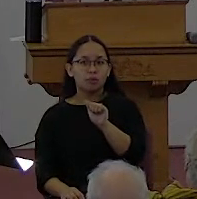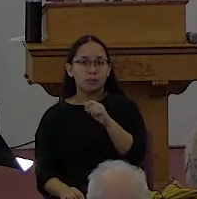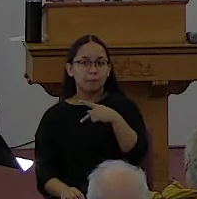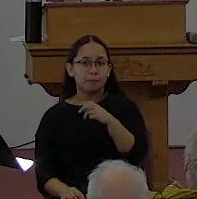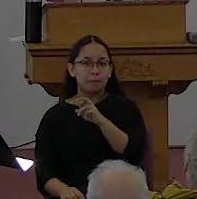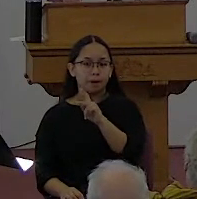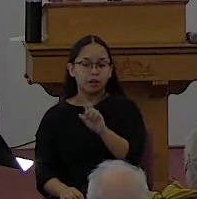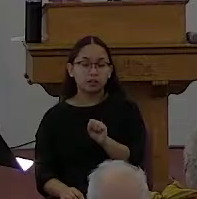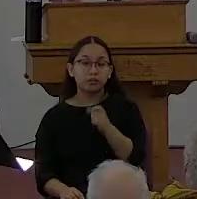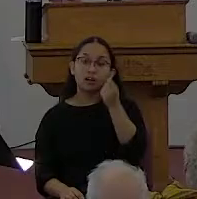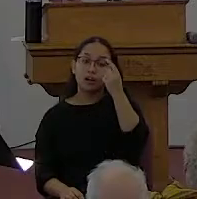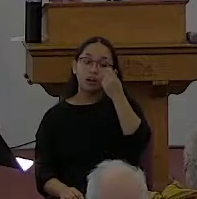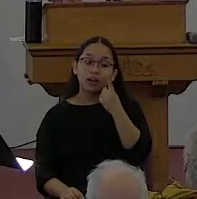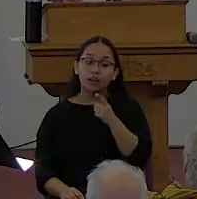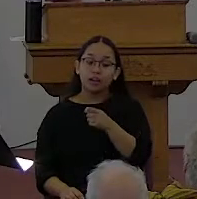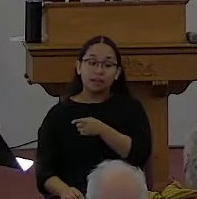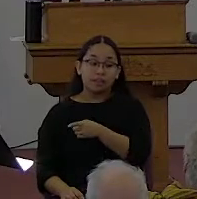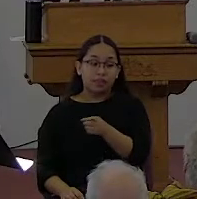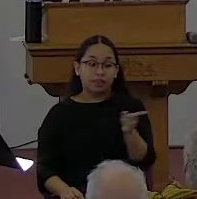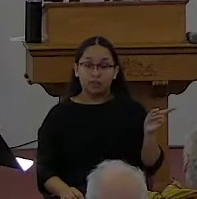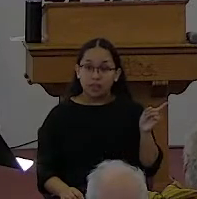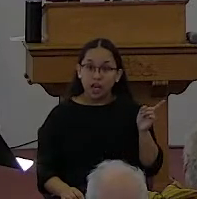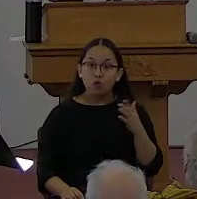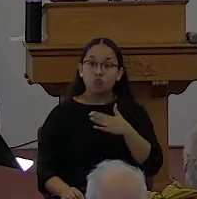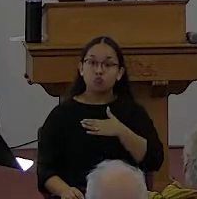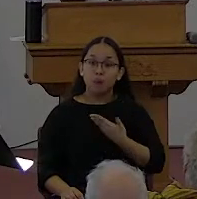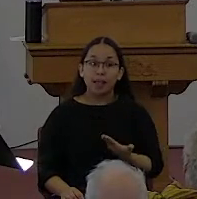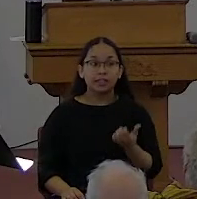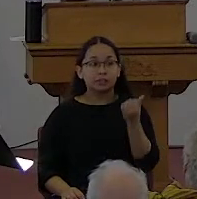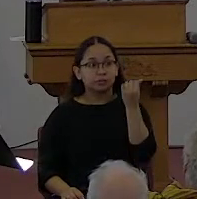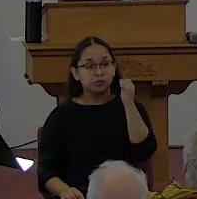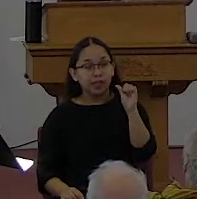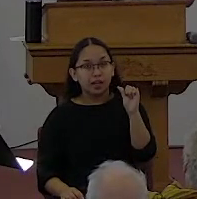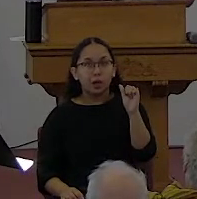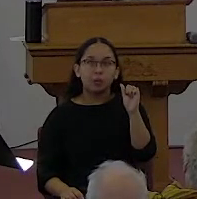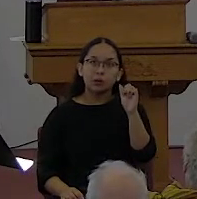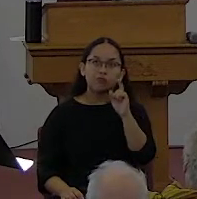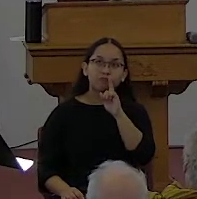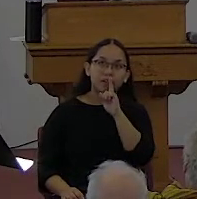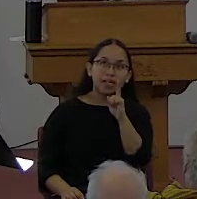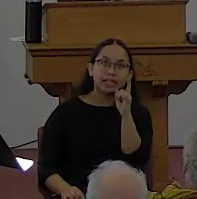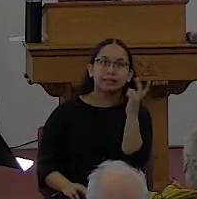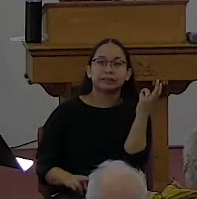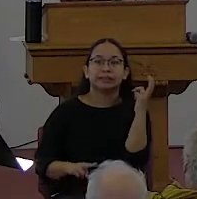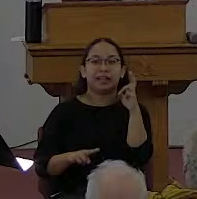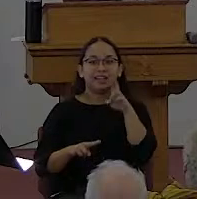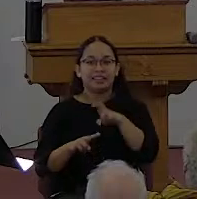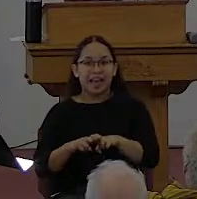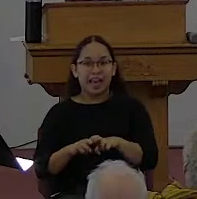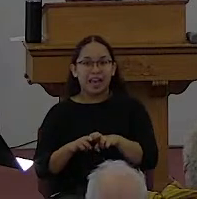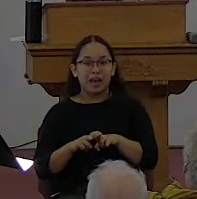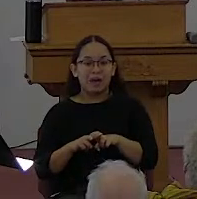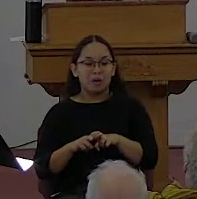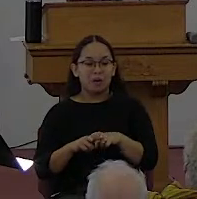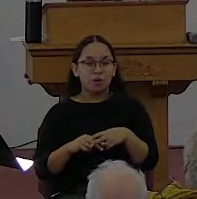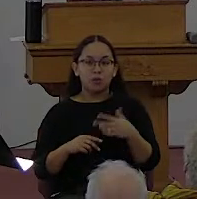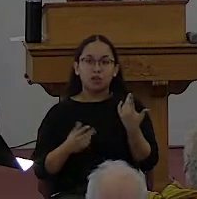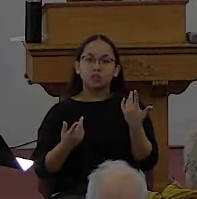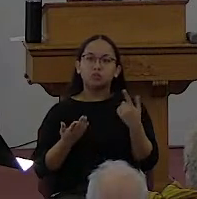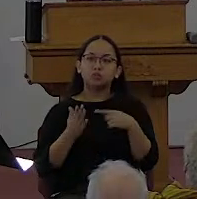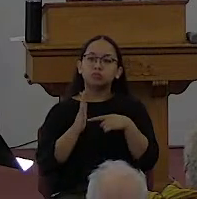her willingness to stand up, or in this case, sit down, to point out